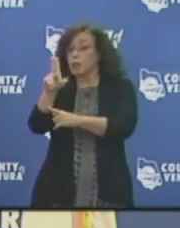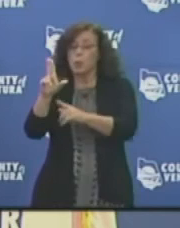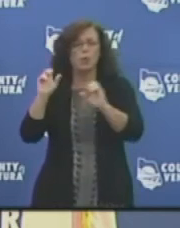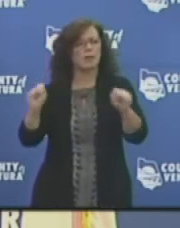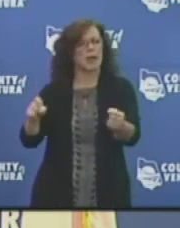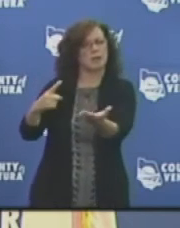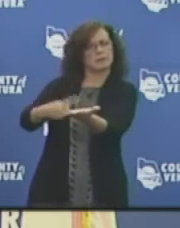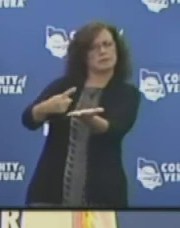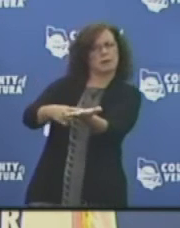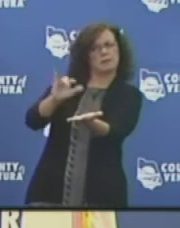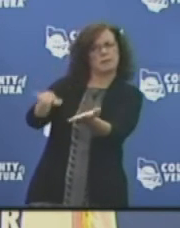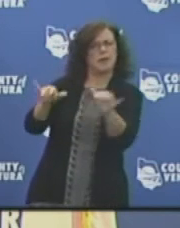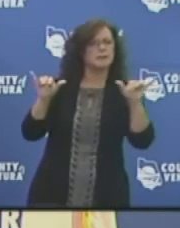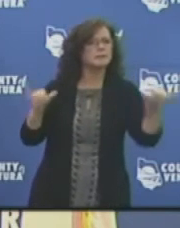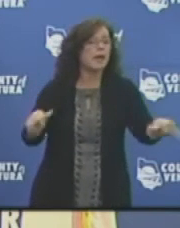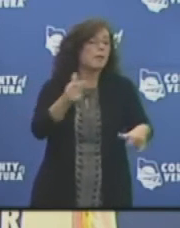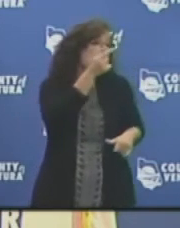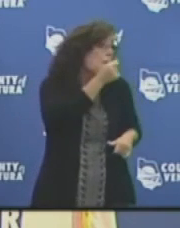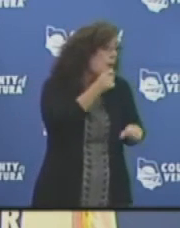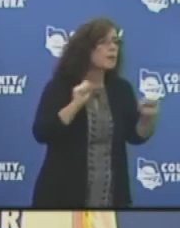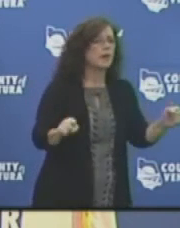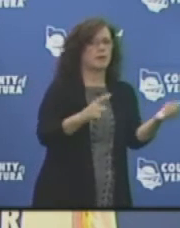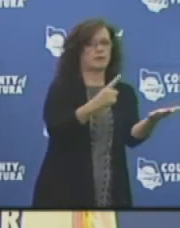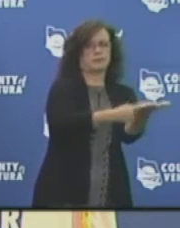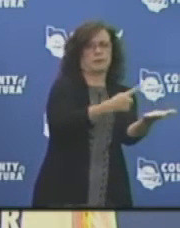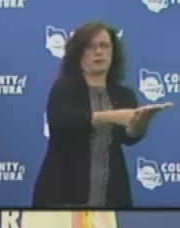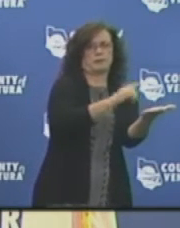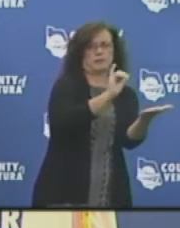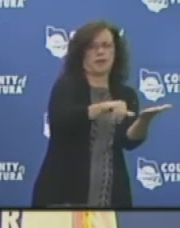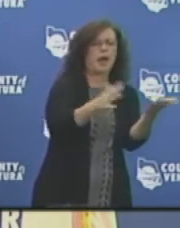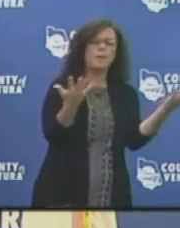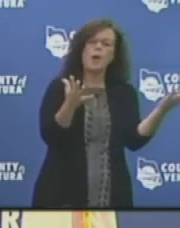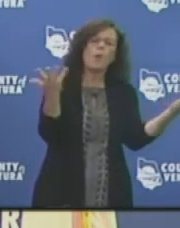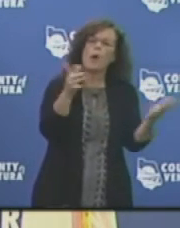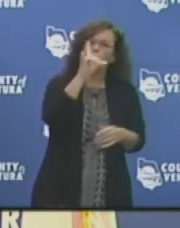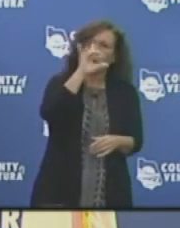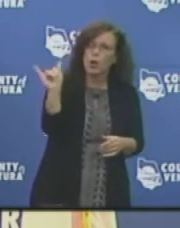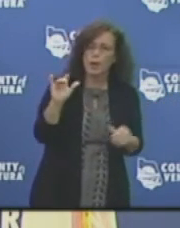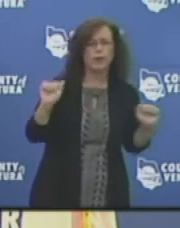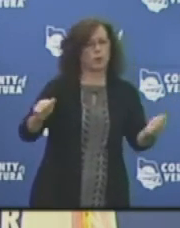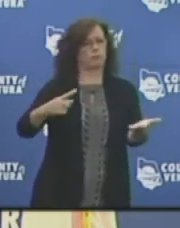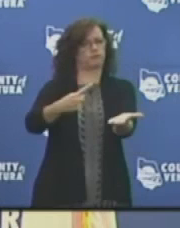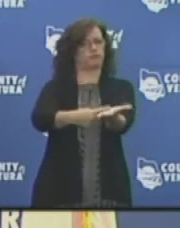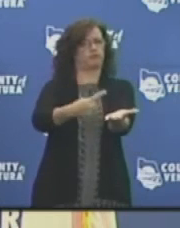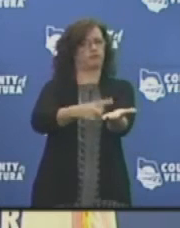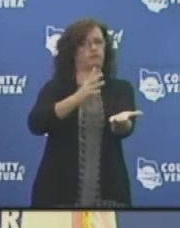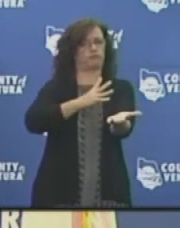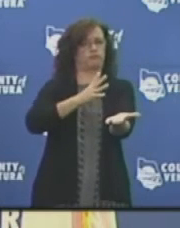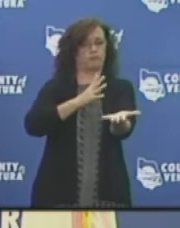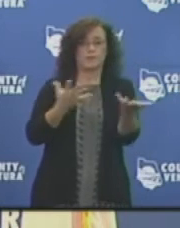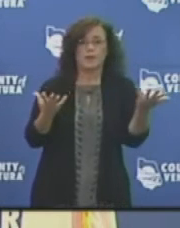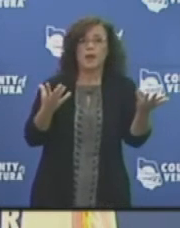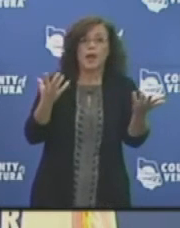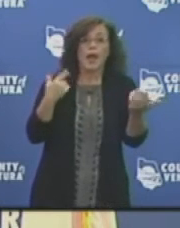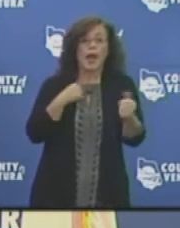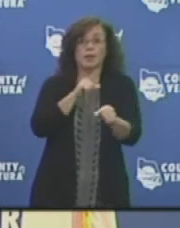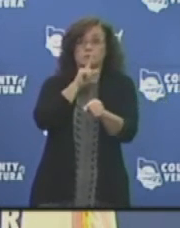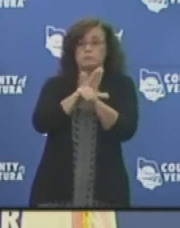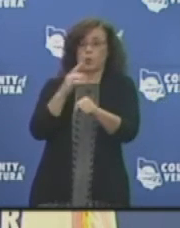it? Making sure that we get a text from your testing that says negative or positive, and then what to